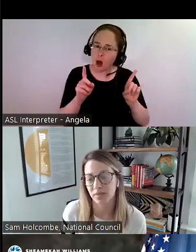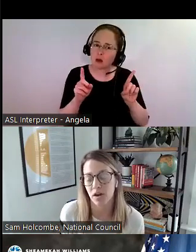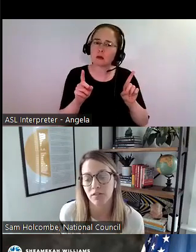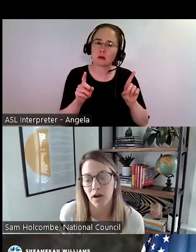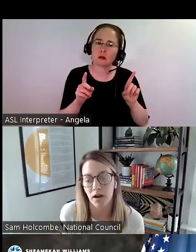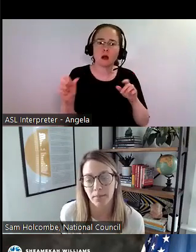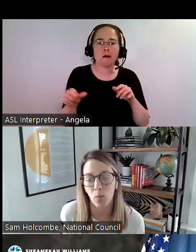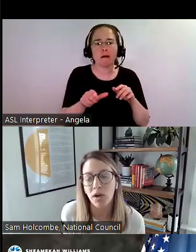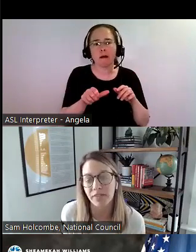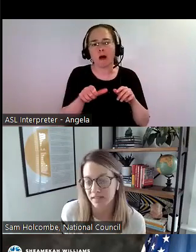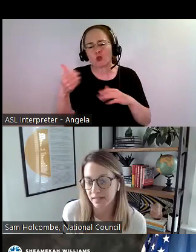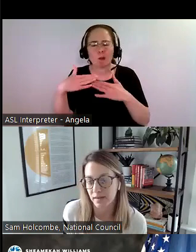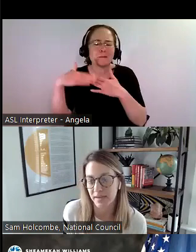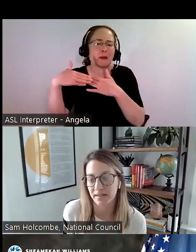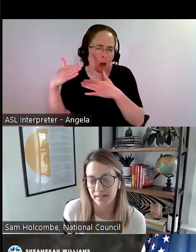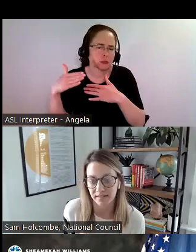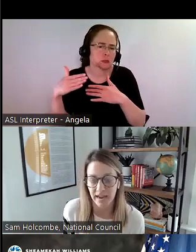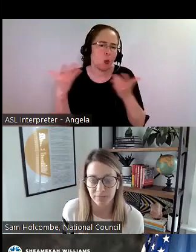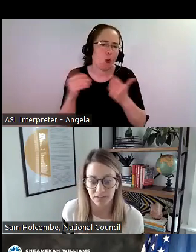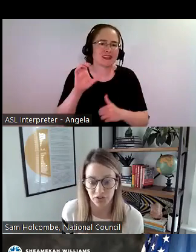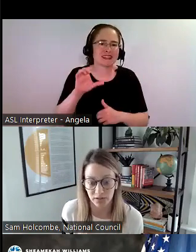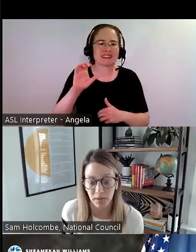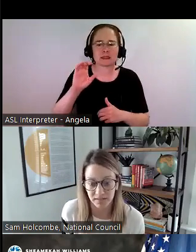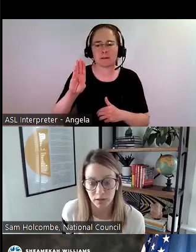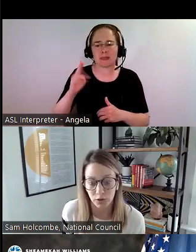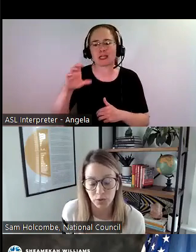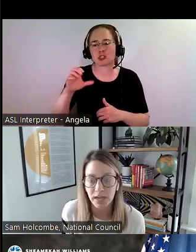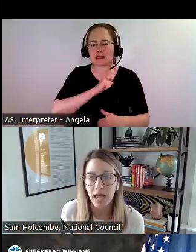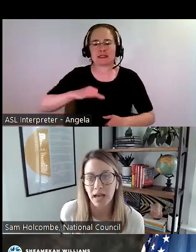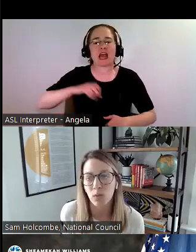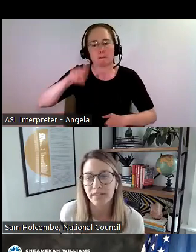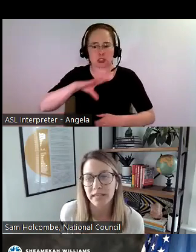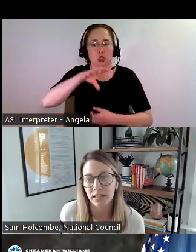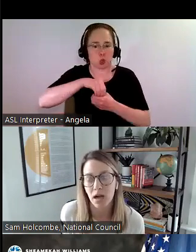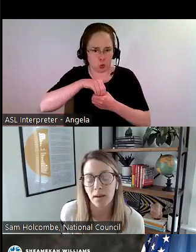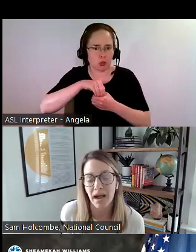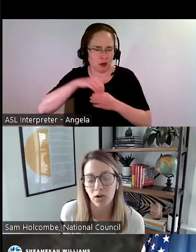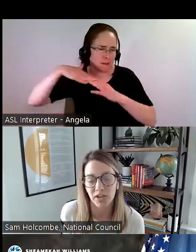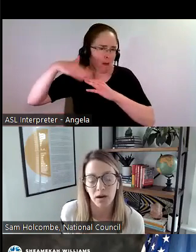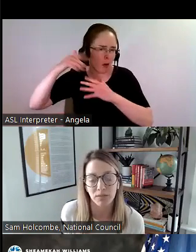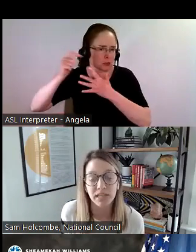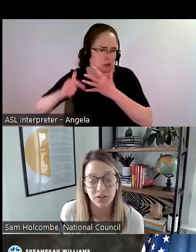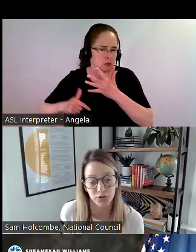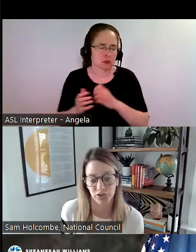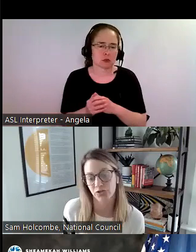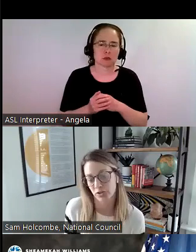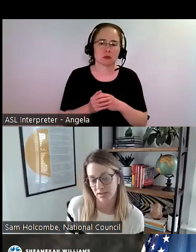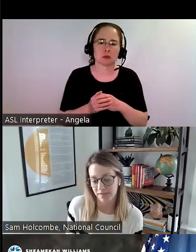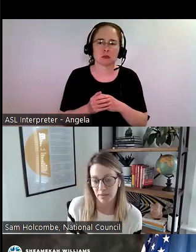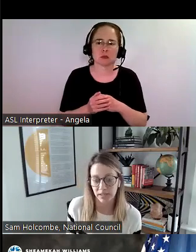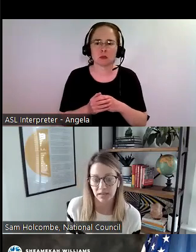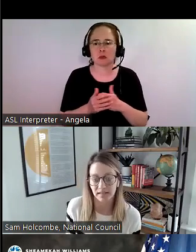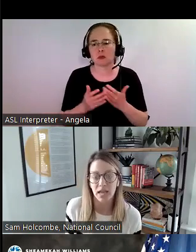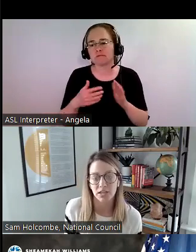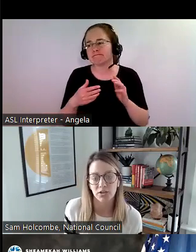minimums in terms of what the CCBHC staff must include. And when thinking about needs for